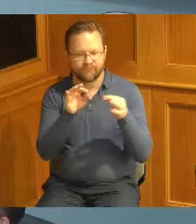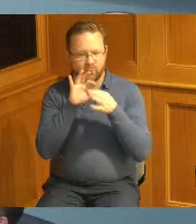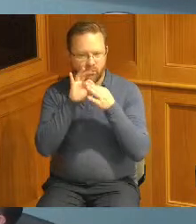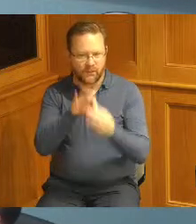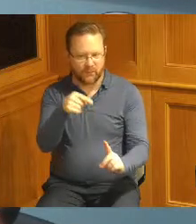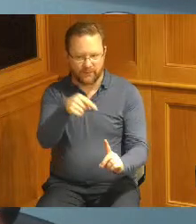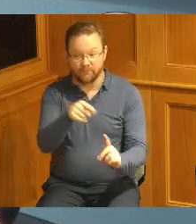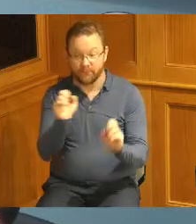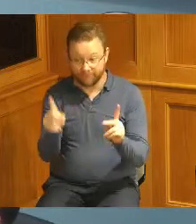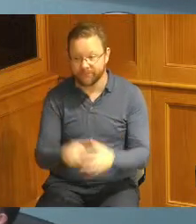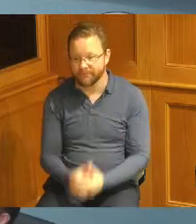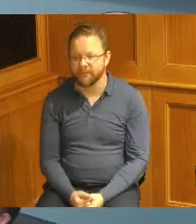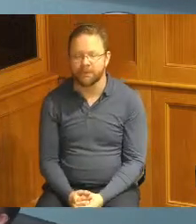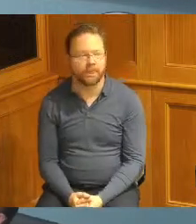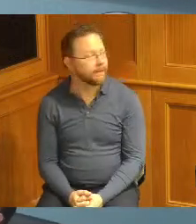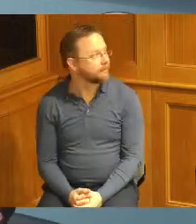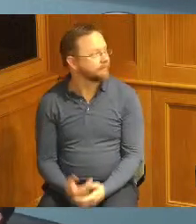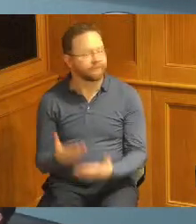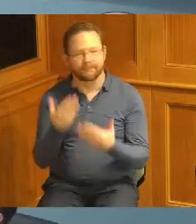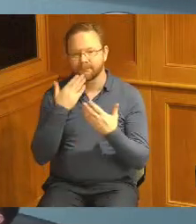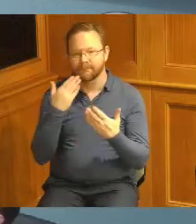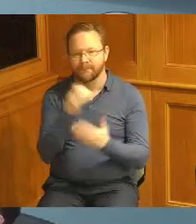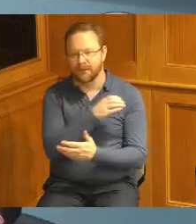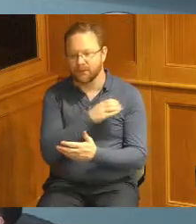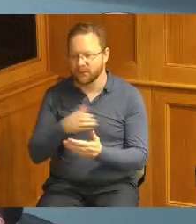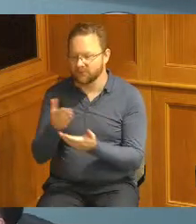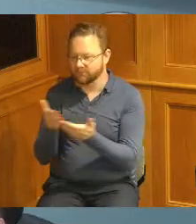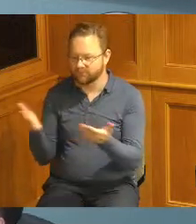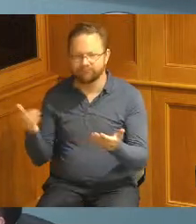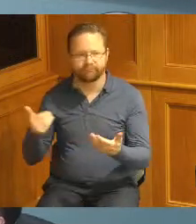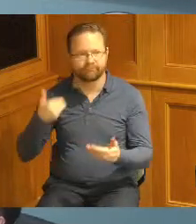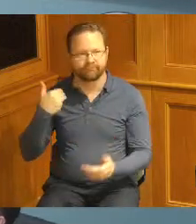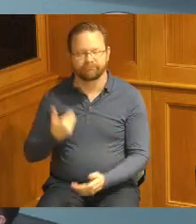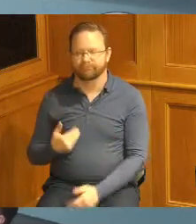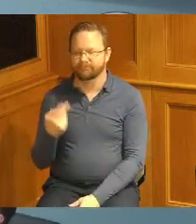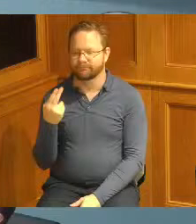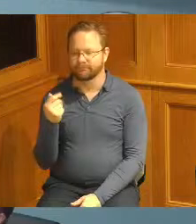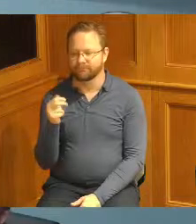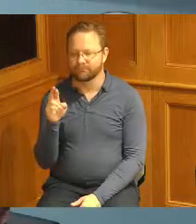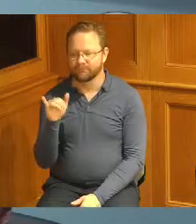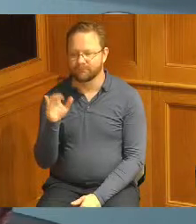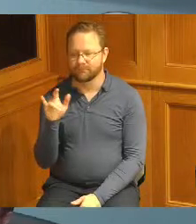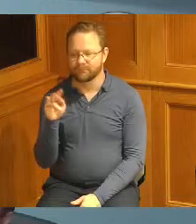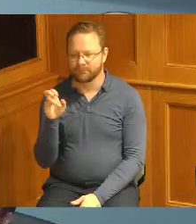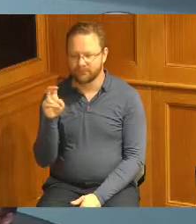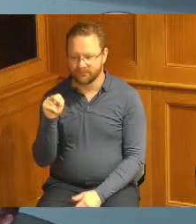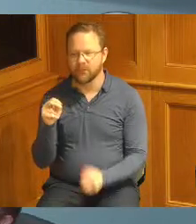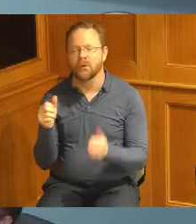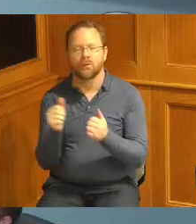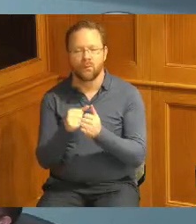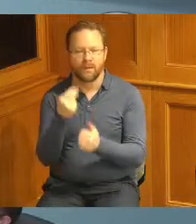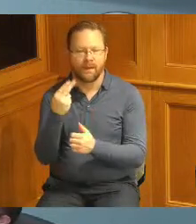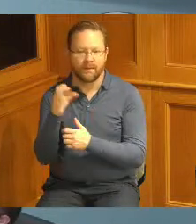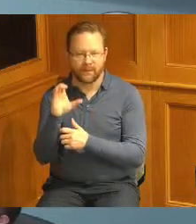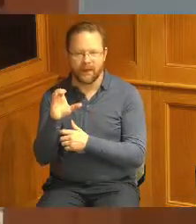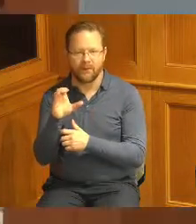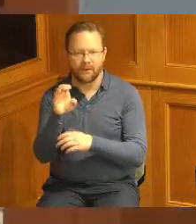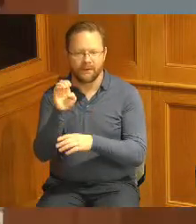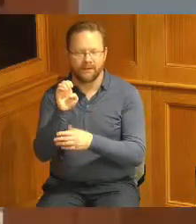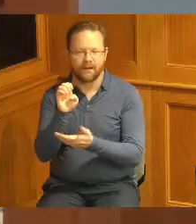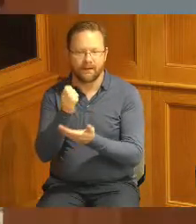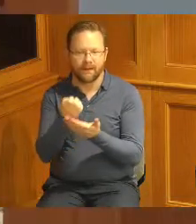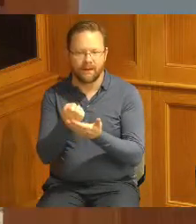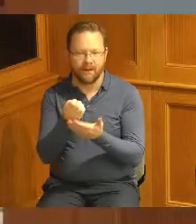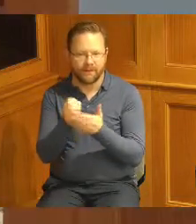information. Thank you. Thank you, Commissioners. As you mentioned, I'm Harry Blanton with the Hamilton County Economic Development Office. We have before you for